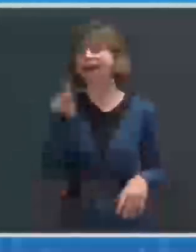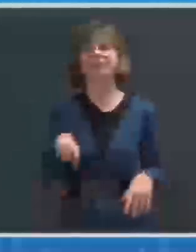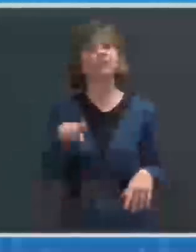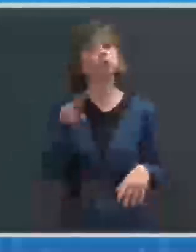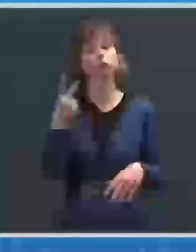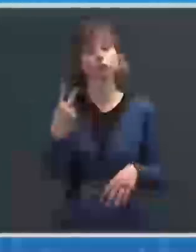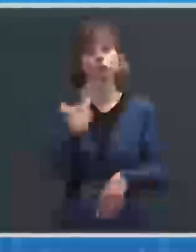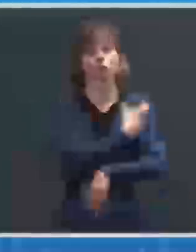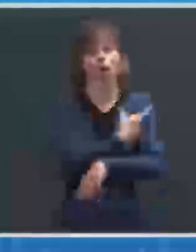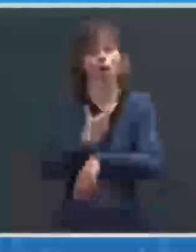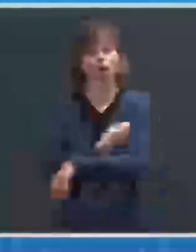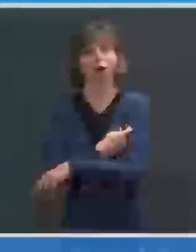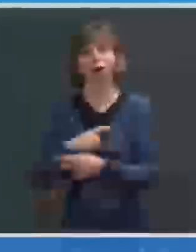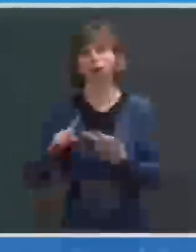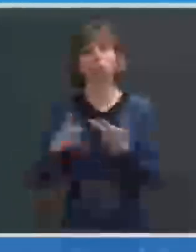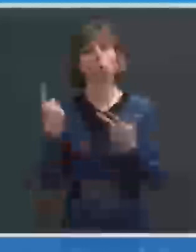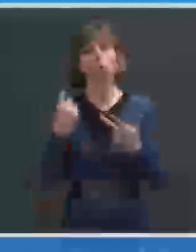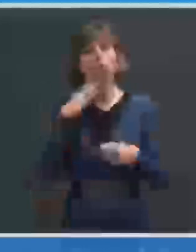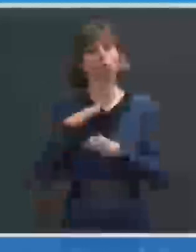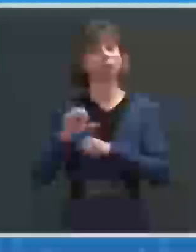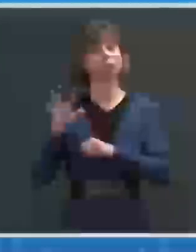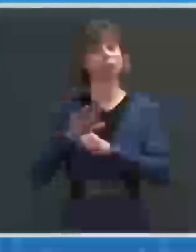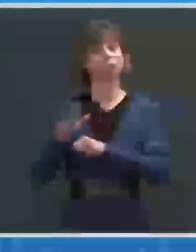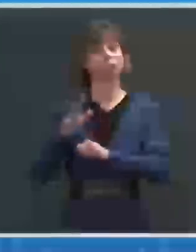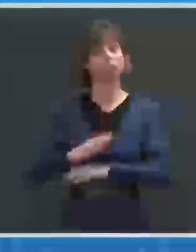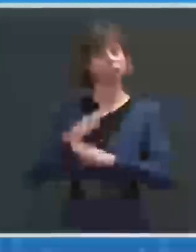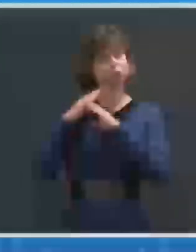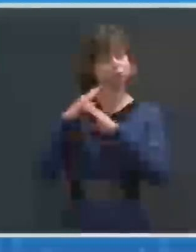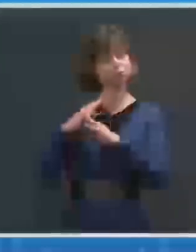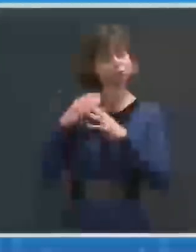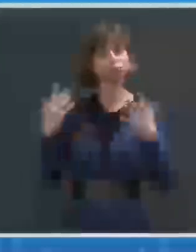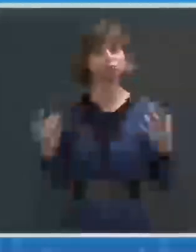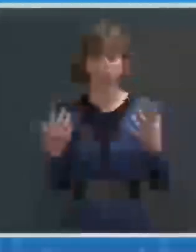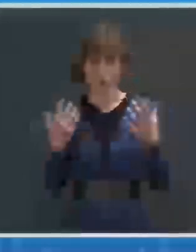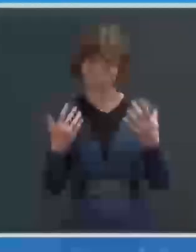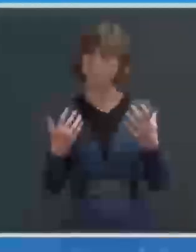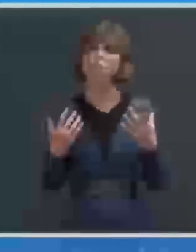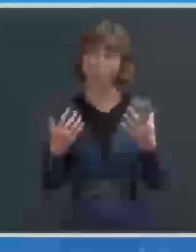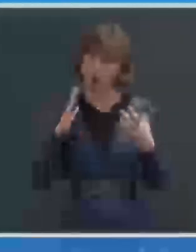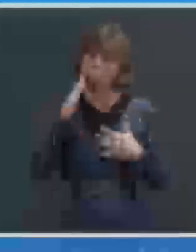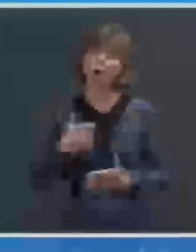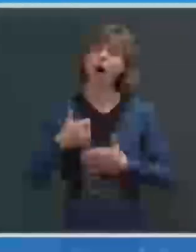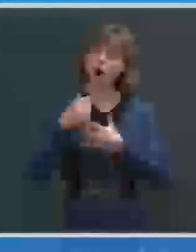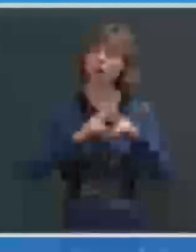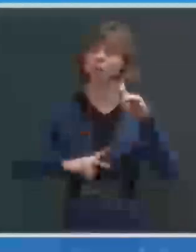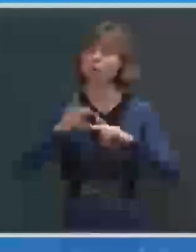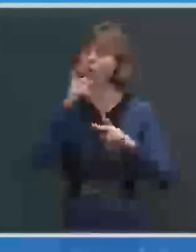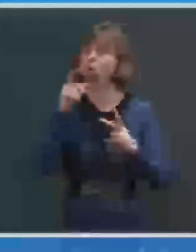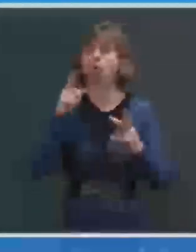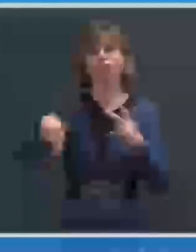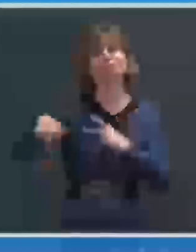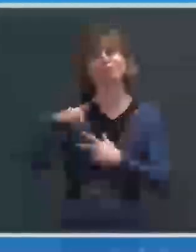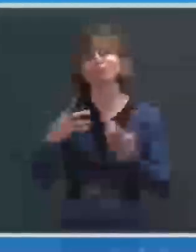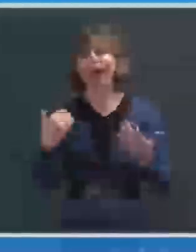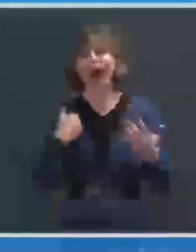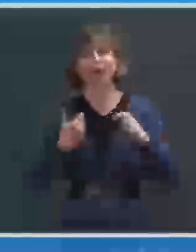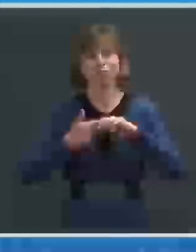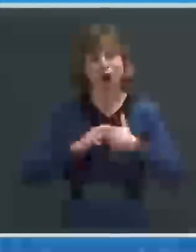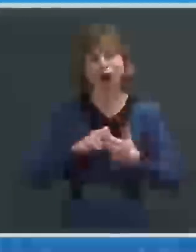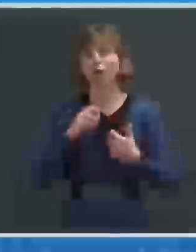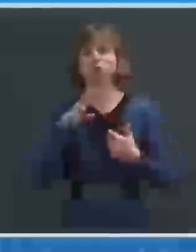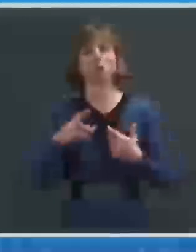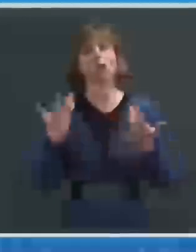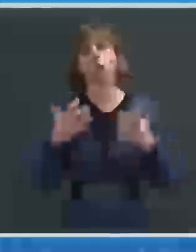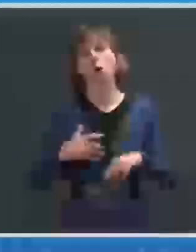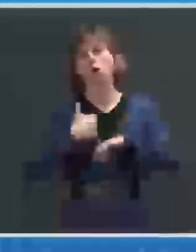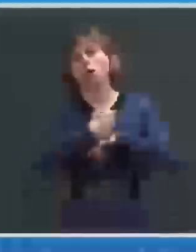protection with just one shot. That can help fully vaccinate people who may have difficulty or who are not interested in returning for a